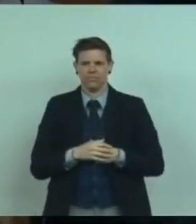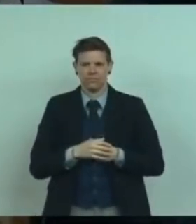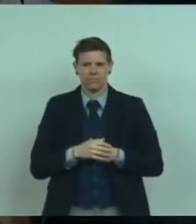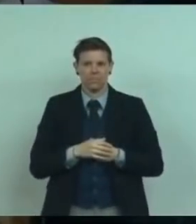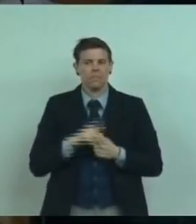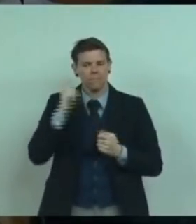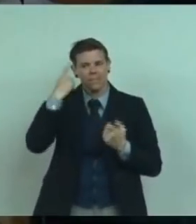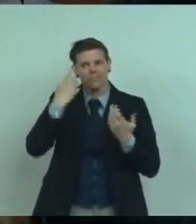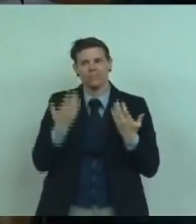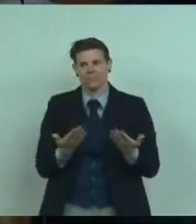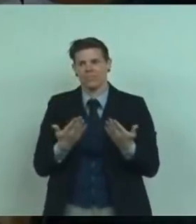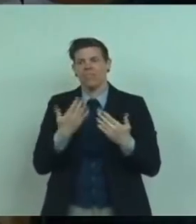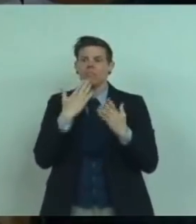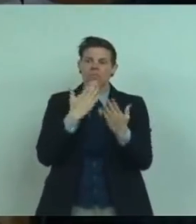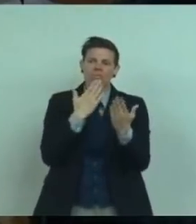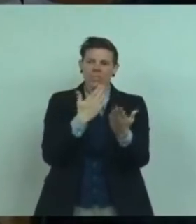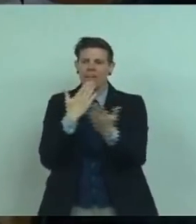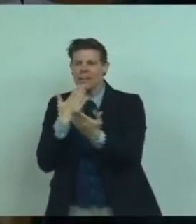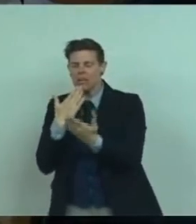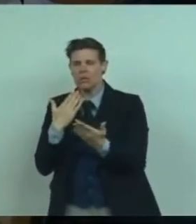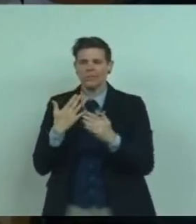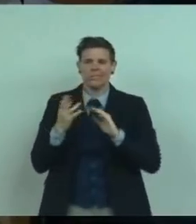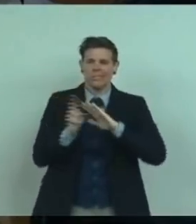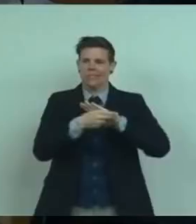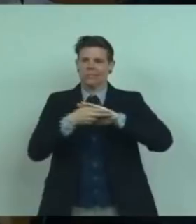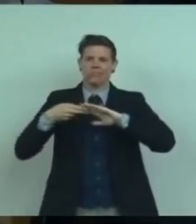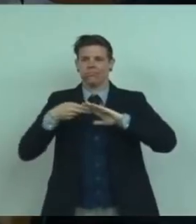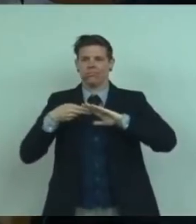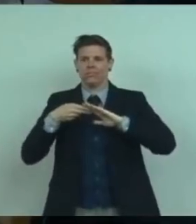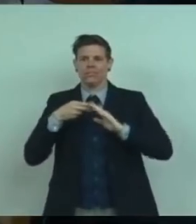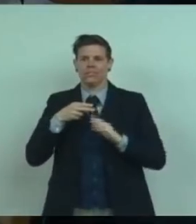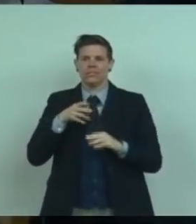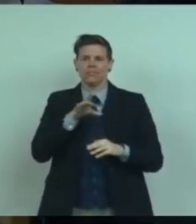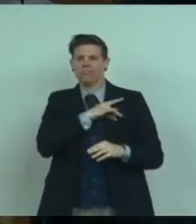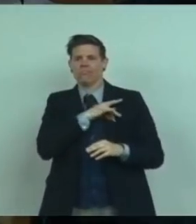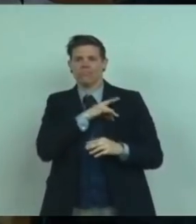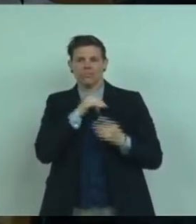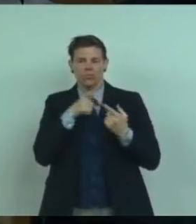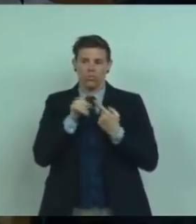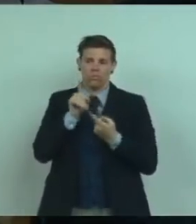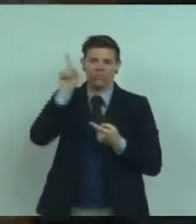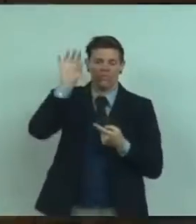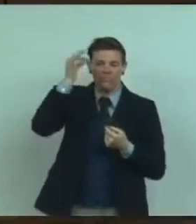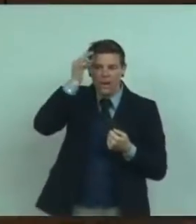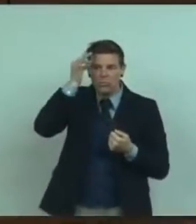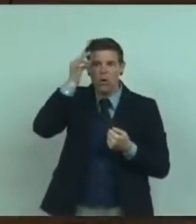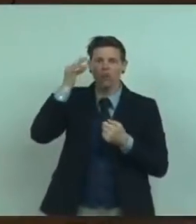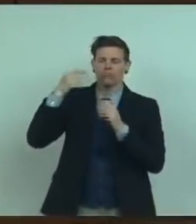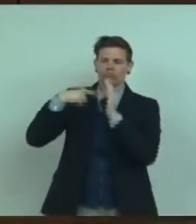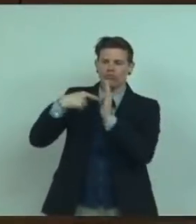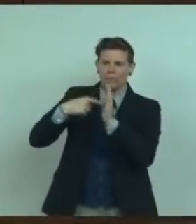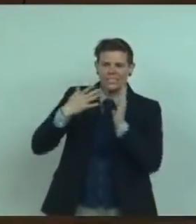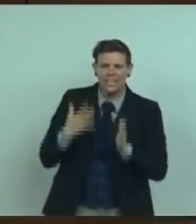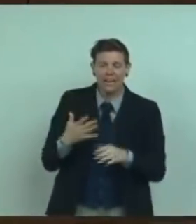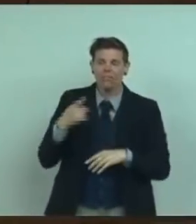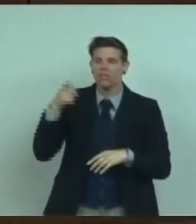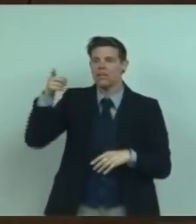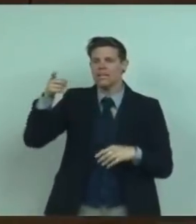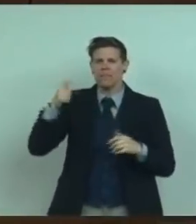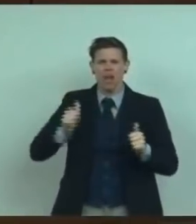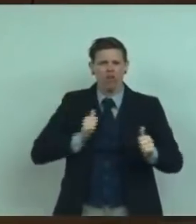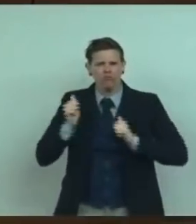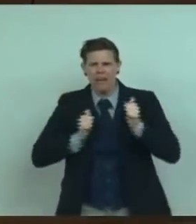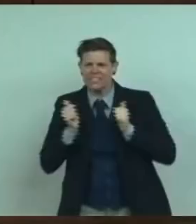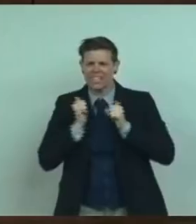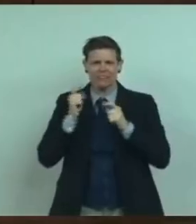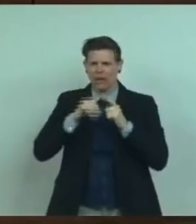federal delegation has been incredibly aggressive, including Senator Heinrich, to identify ventilators from private sources and